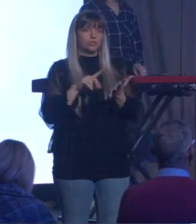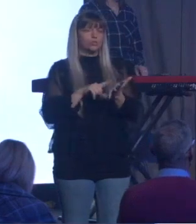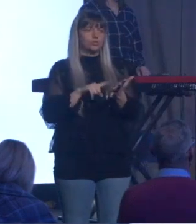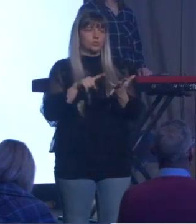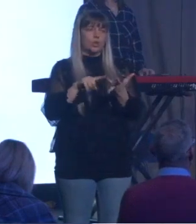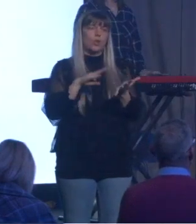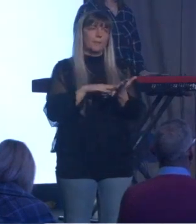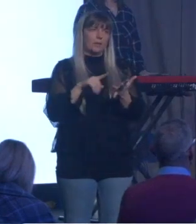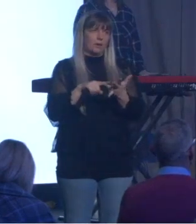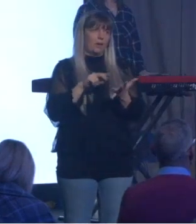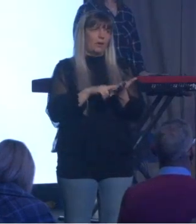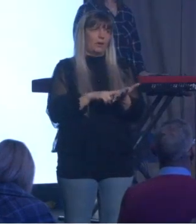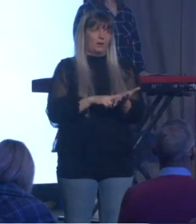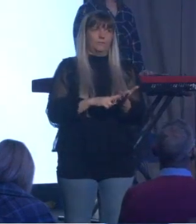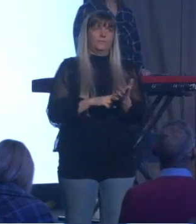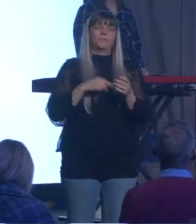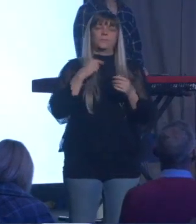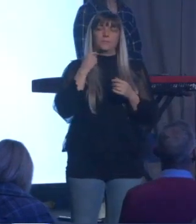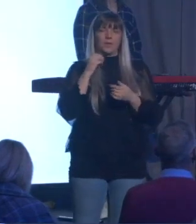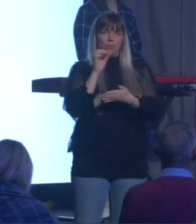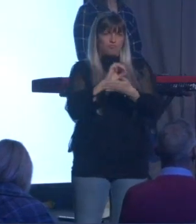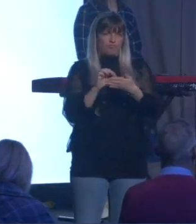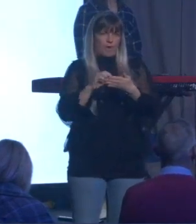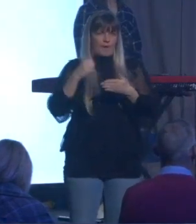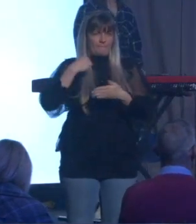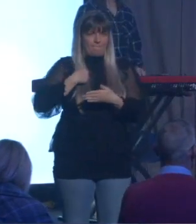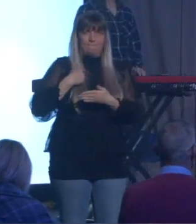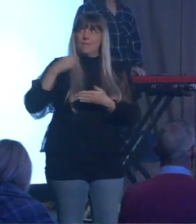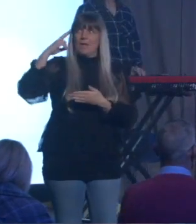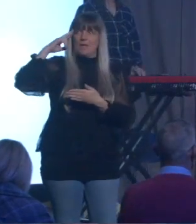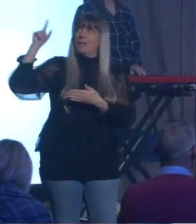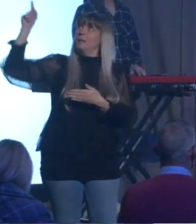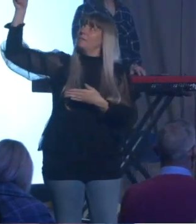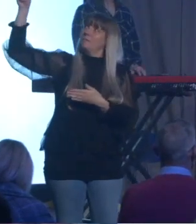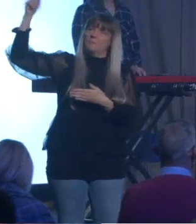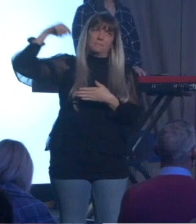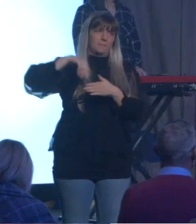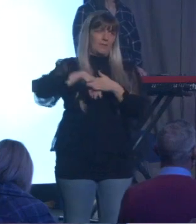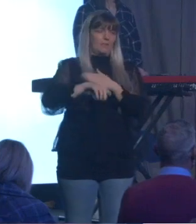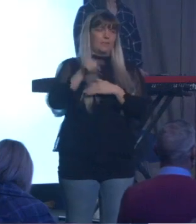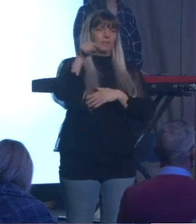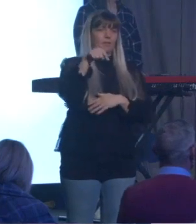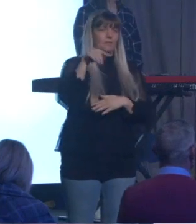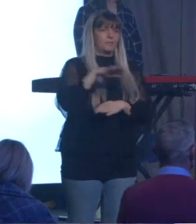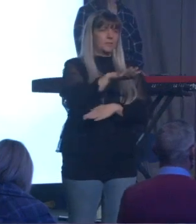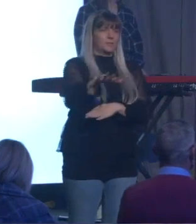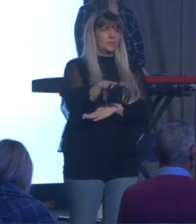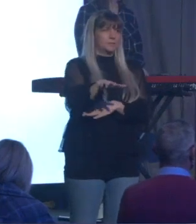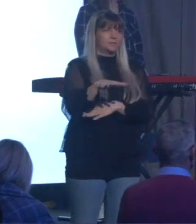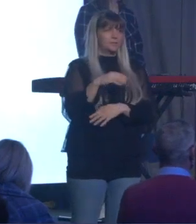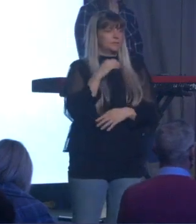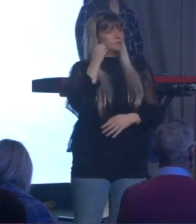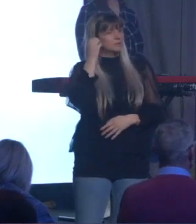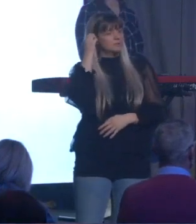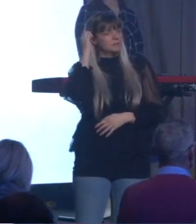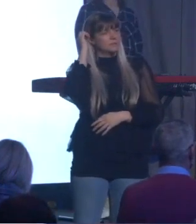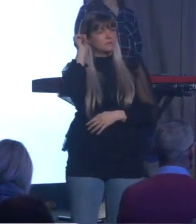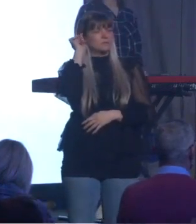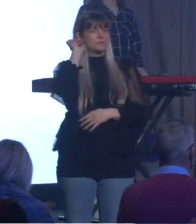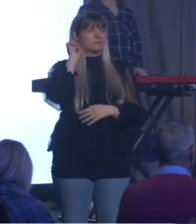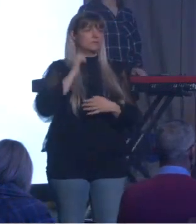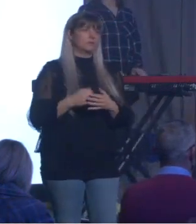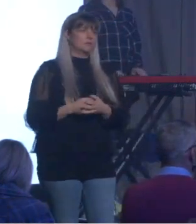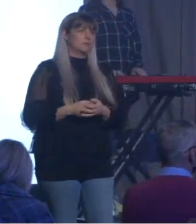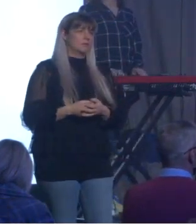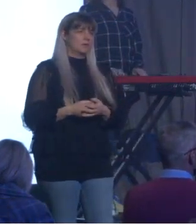place. And more than that, he says, my eyes and my heart will be there perpetually.